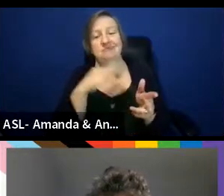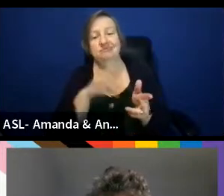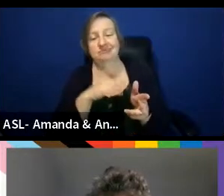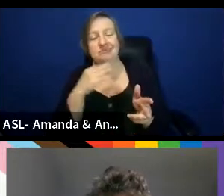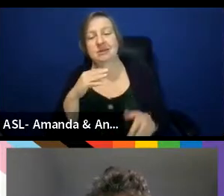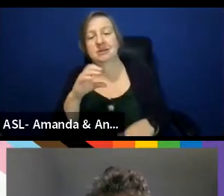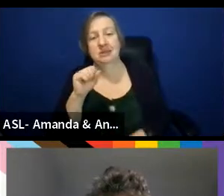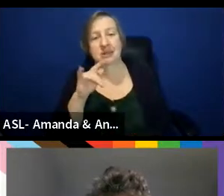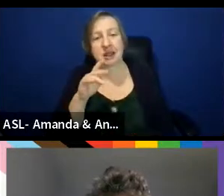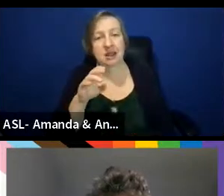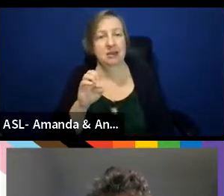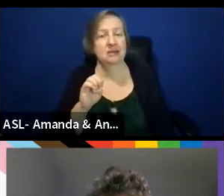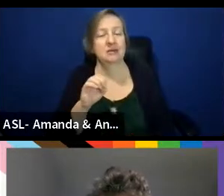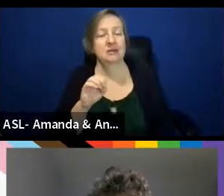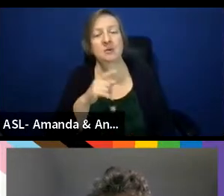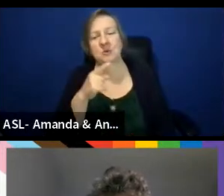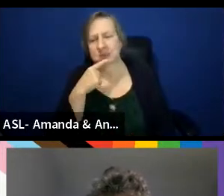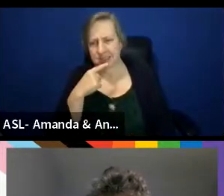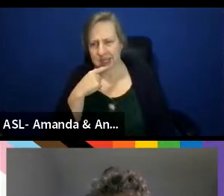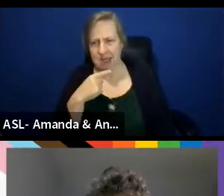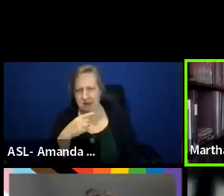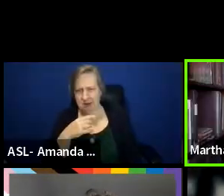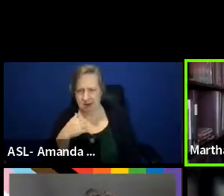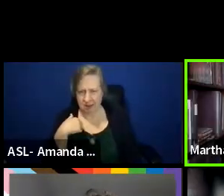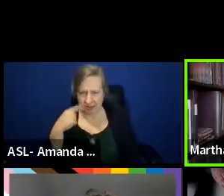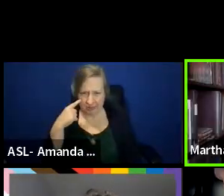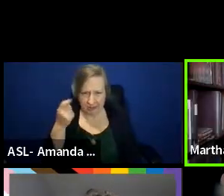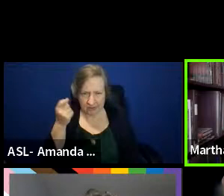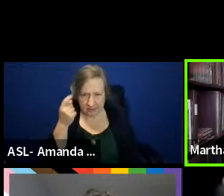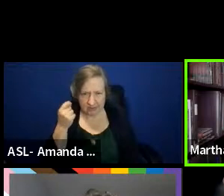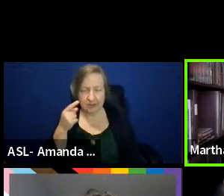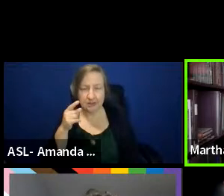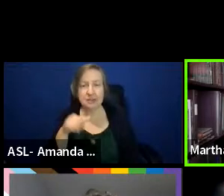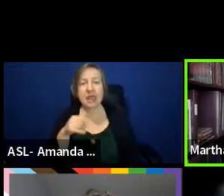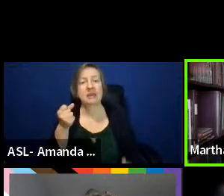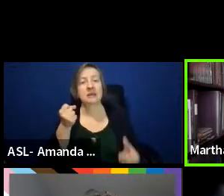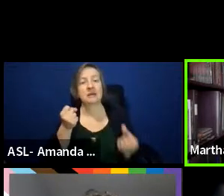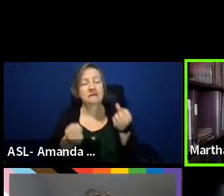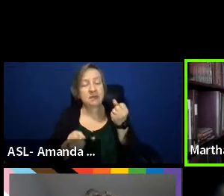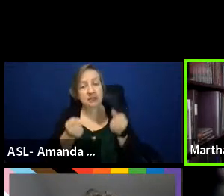said, if I understood you correctly, that the